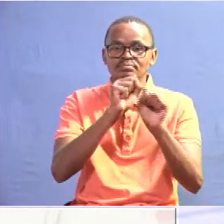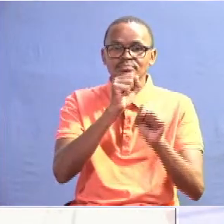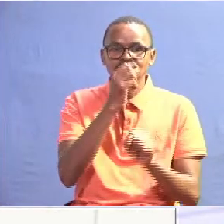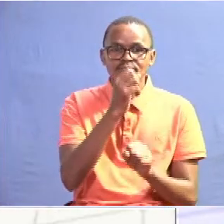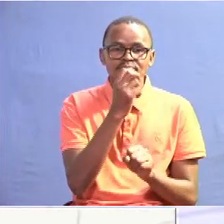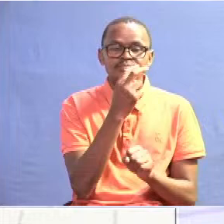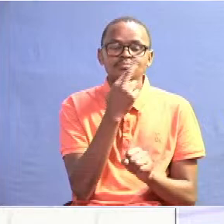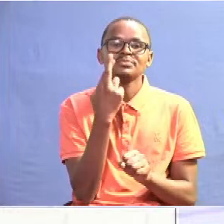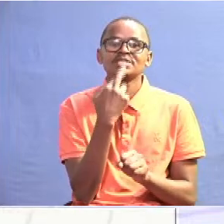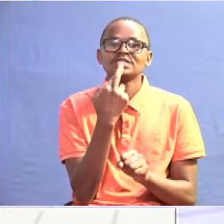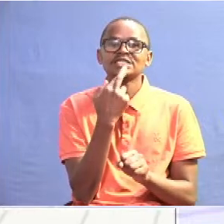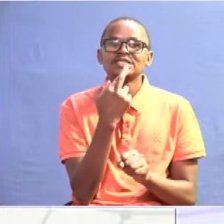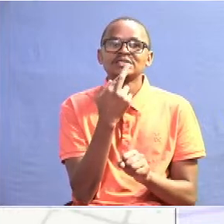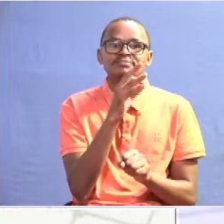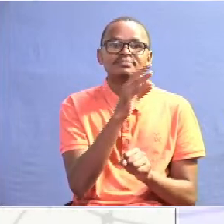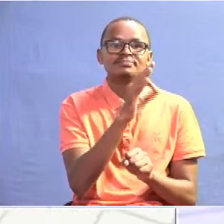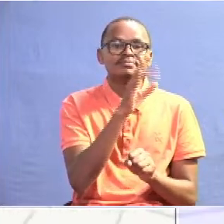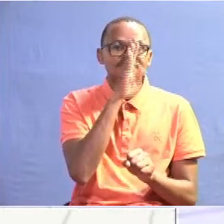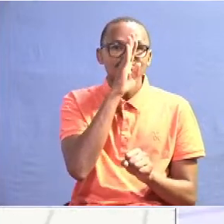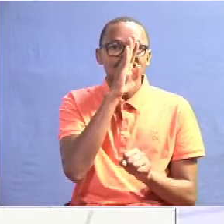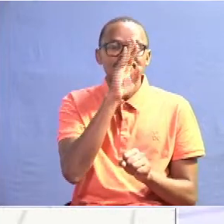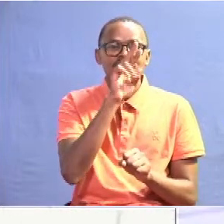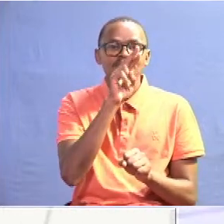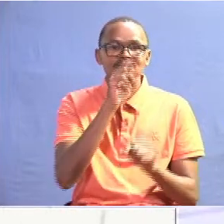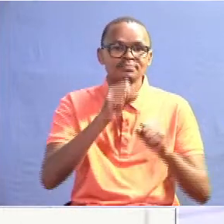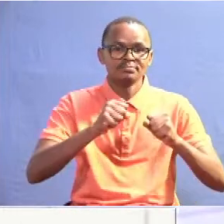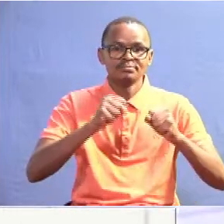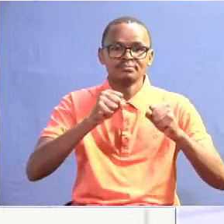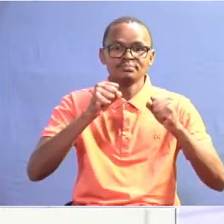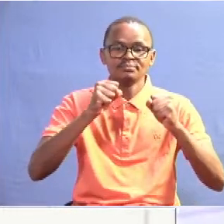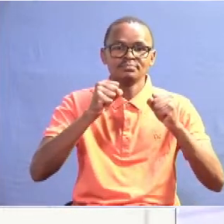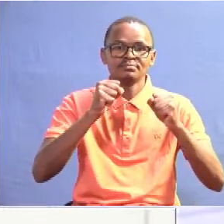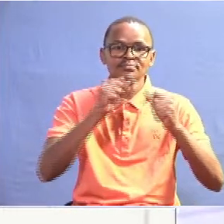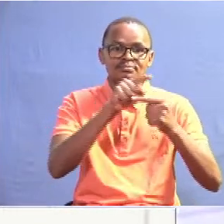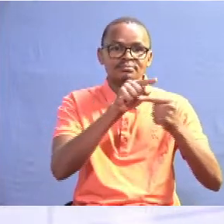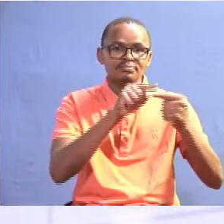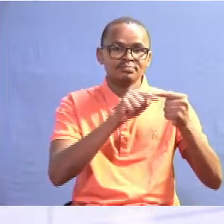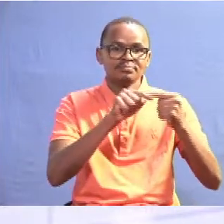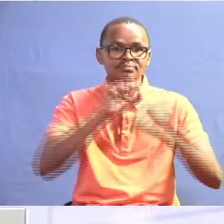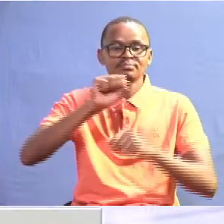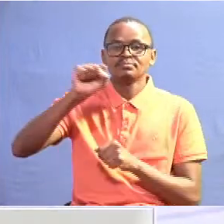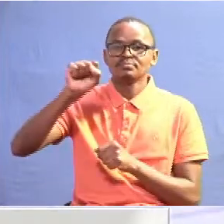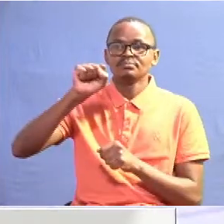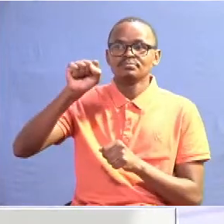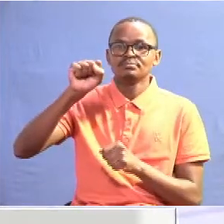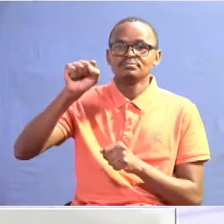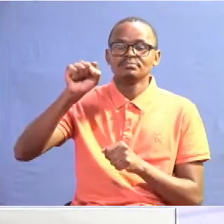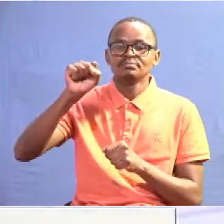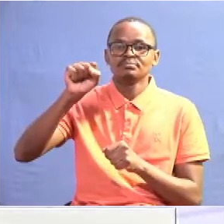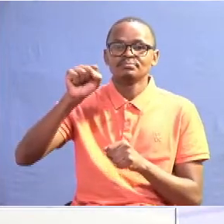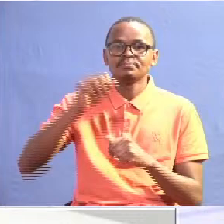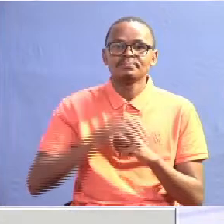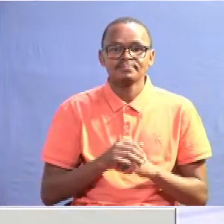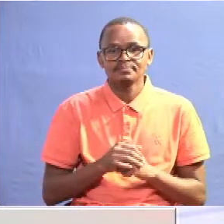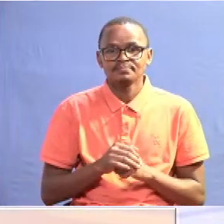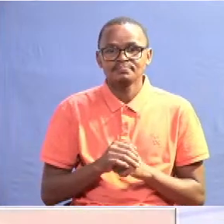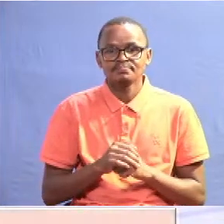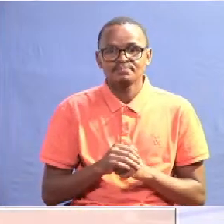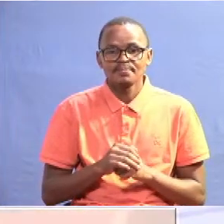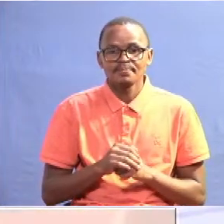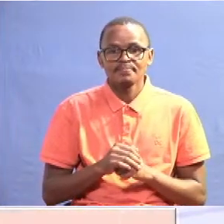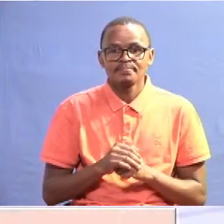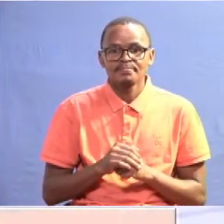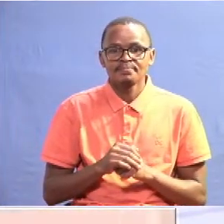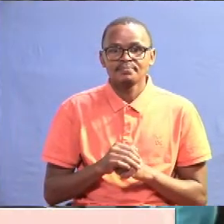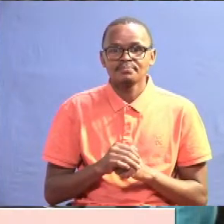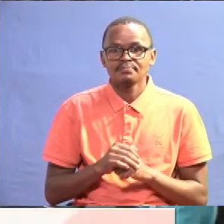Gachagua, accusing him of being an ambassador of divisive politics. Blue Smile Hassan is on that beat